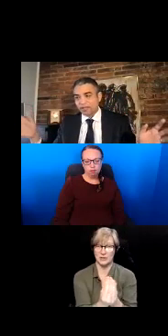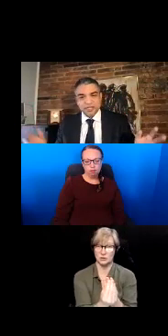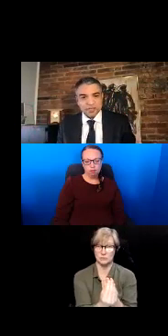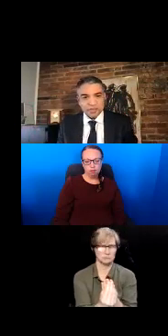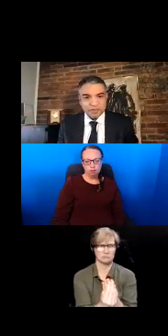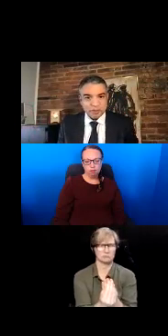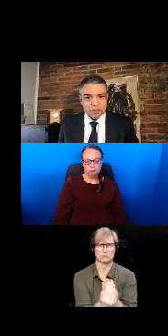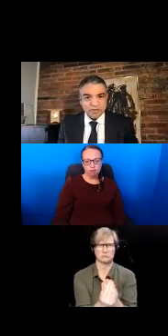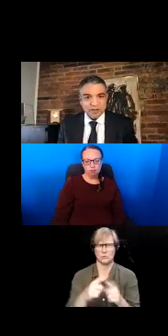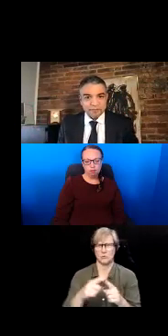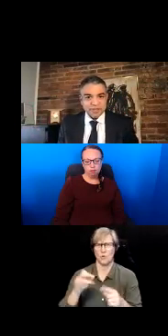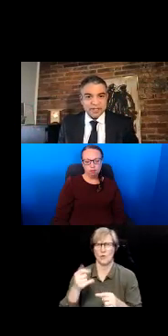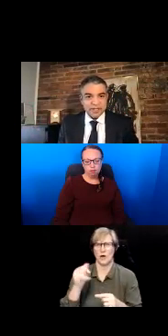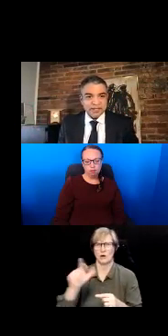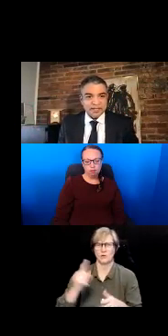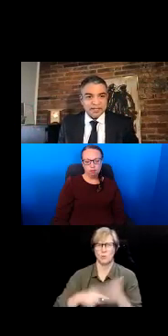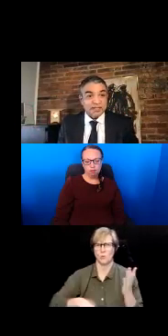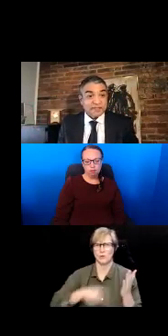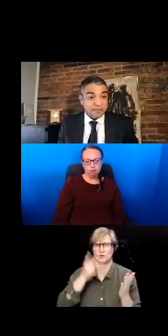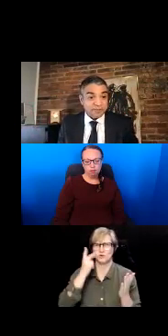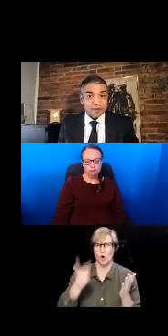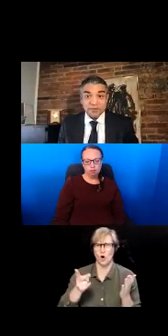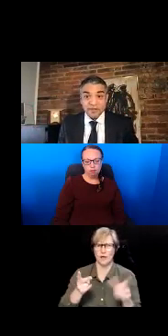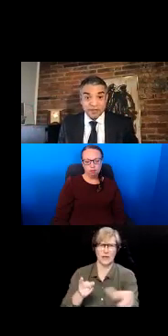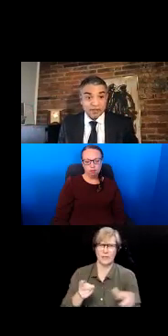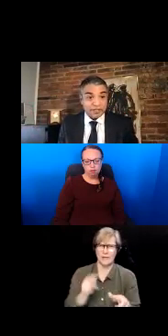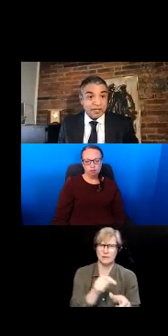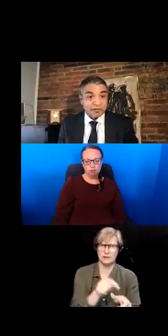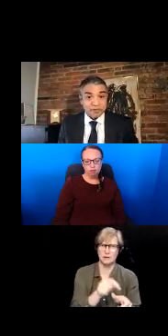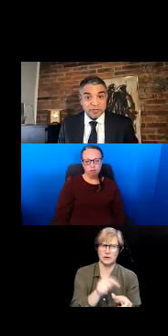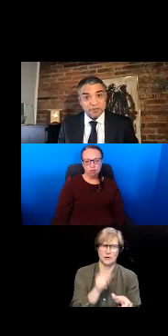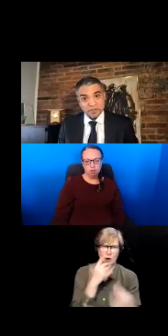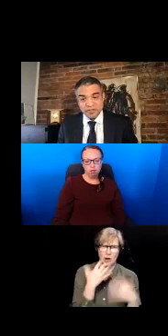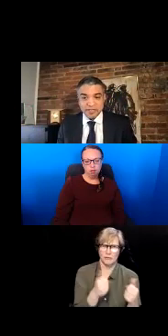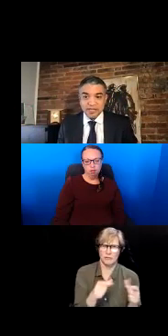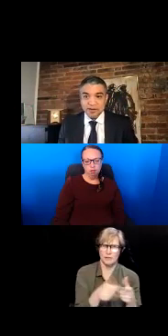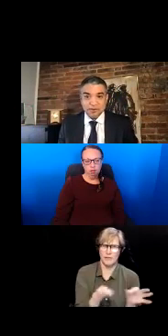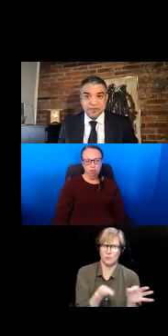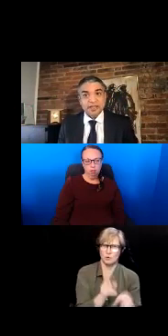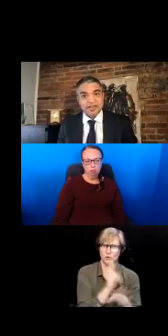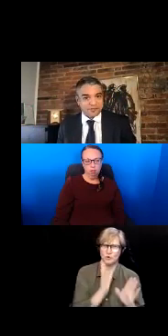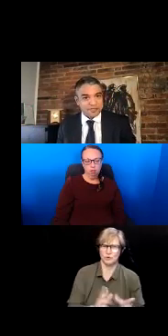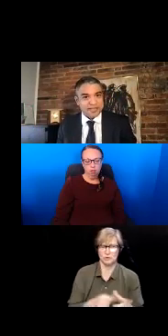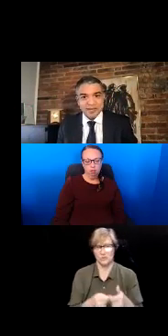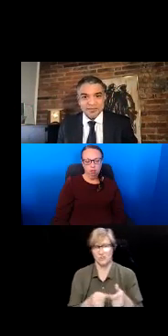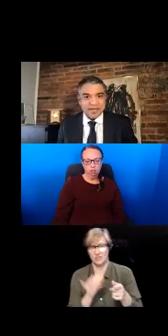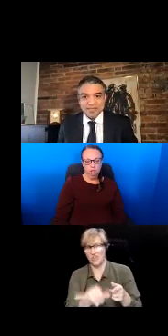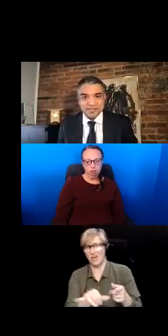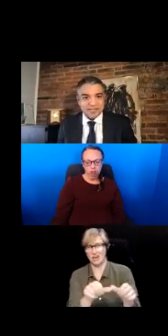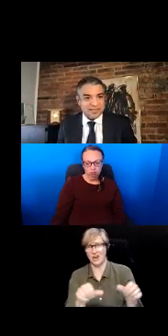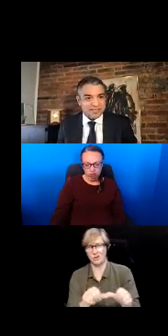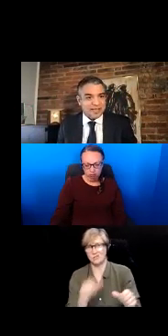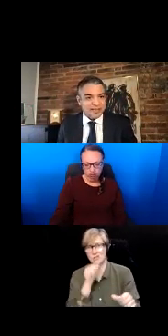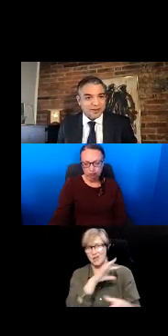orthogonal to what we saw in the left hemisphere of a healthy language user. That would suggest that that area was not engaged in the same kinds of